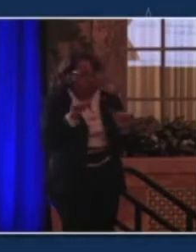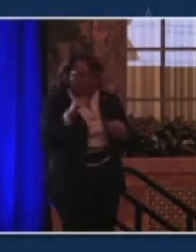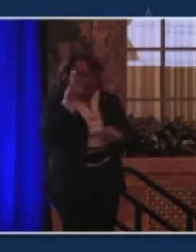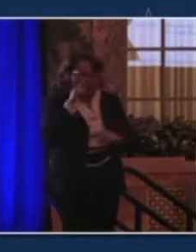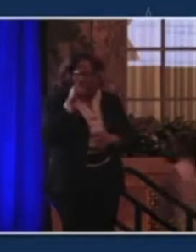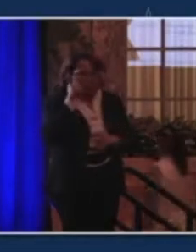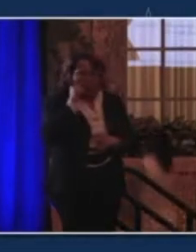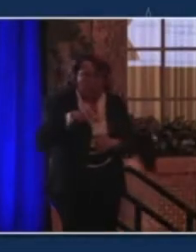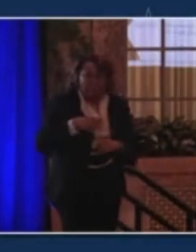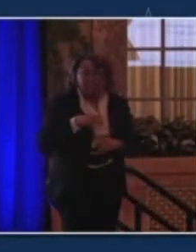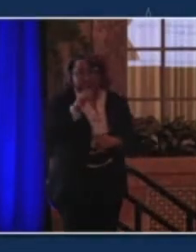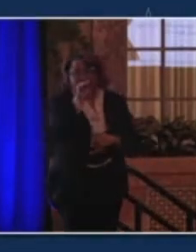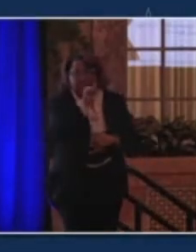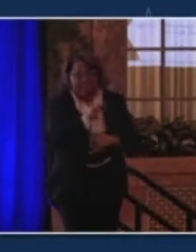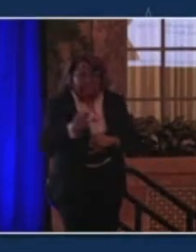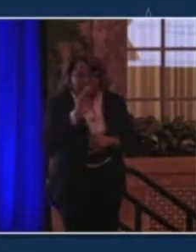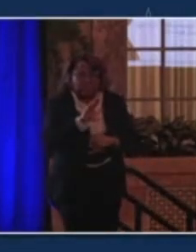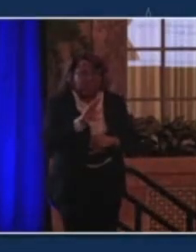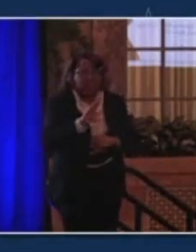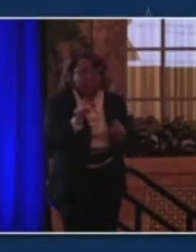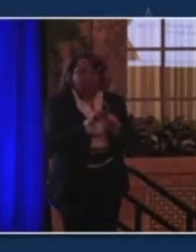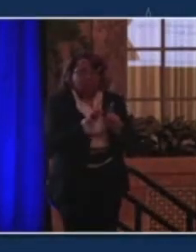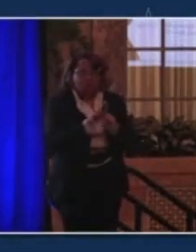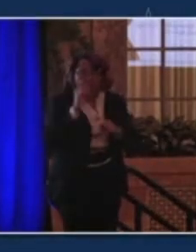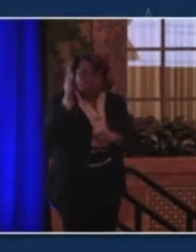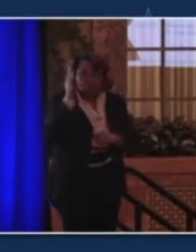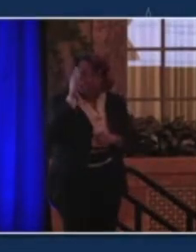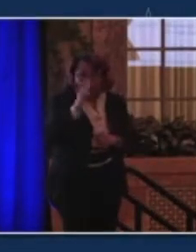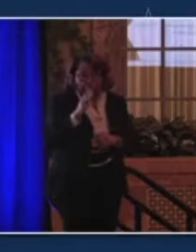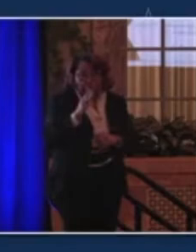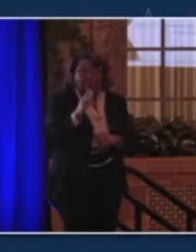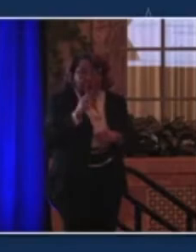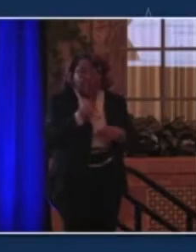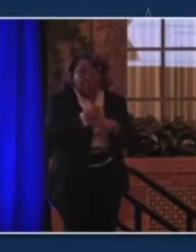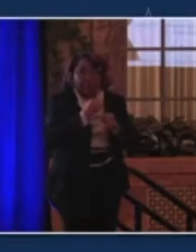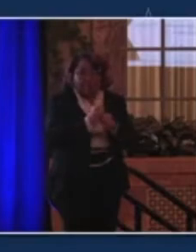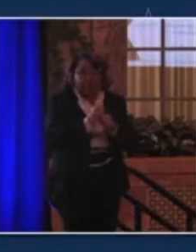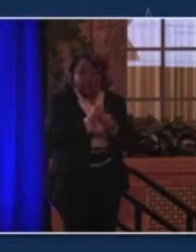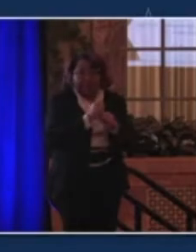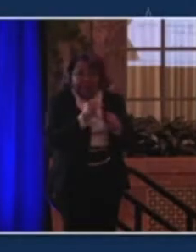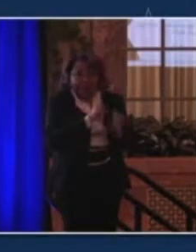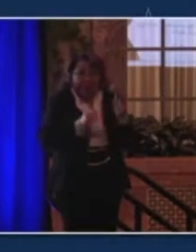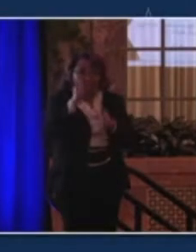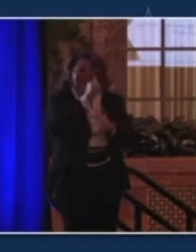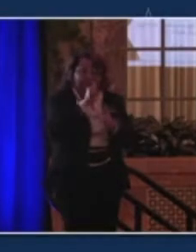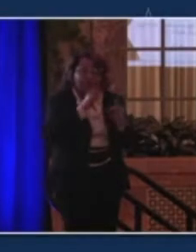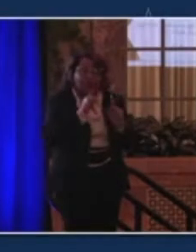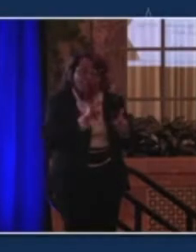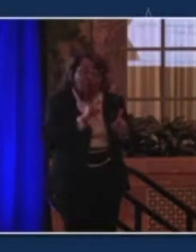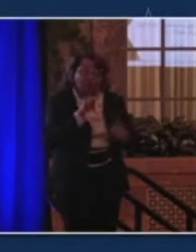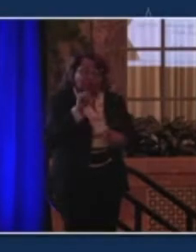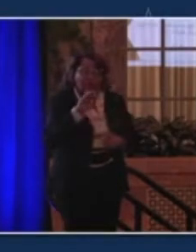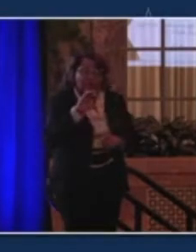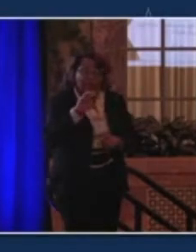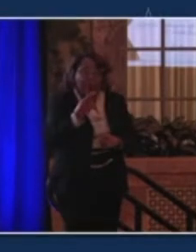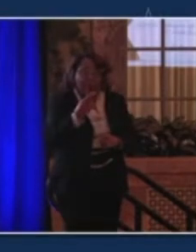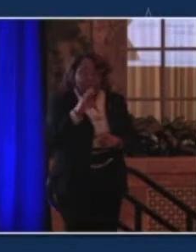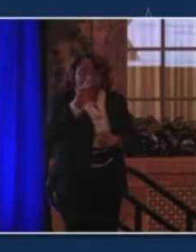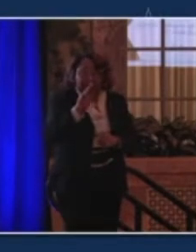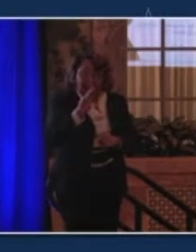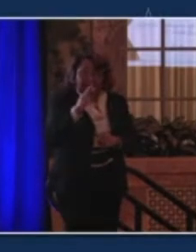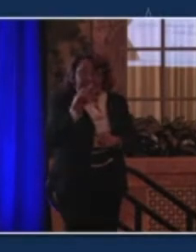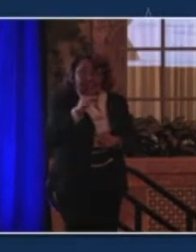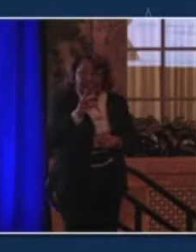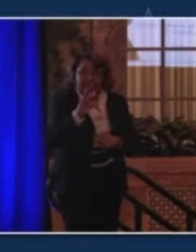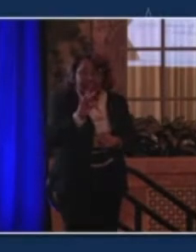Asian Americans were also created through executive orders in 1984. And on March 7,